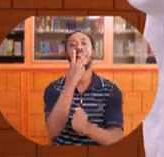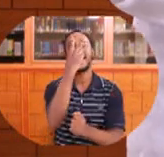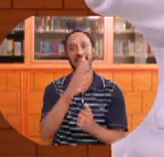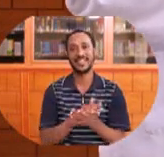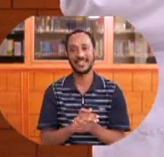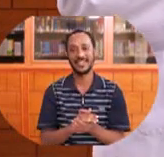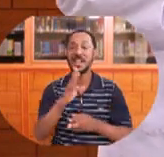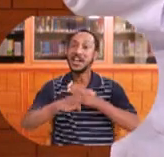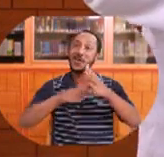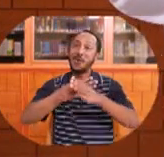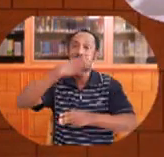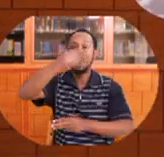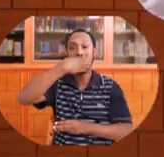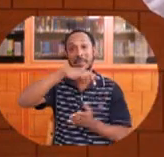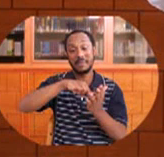warming is